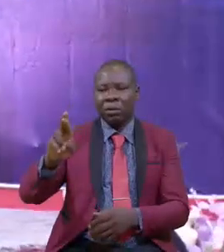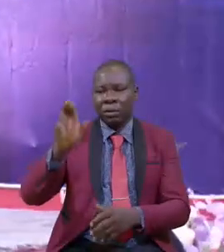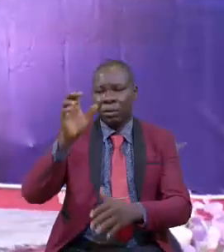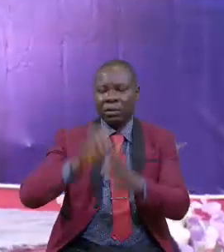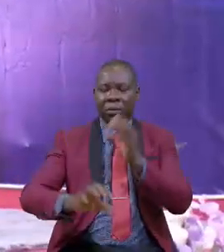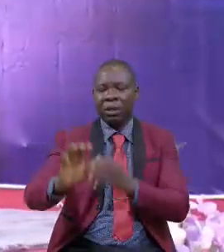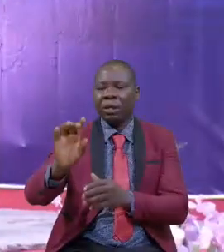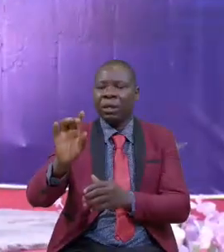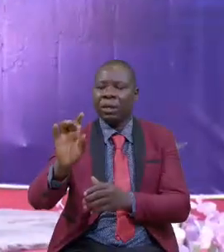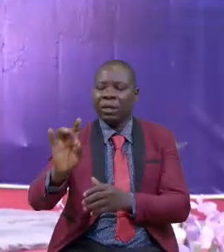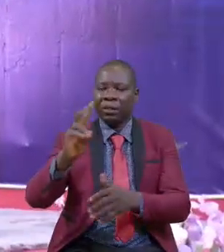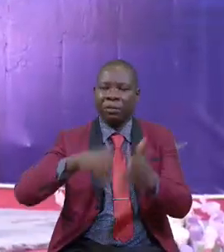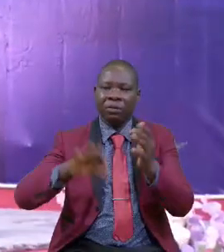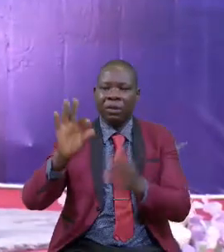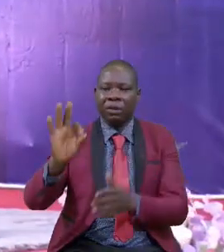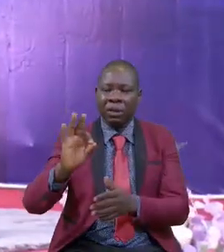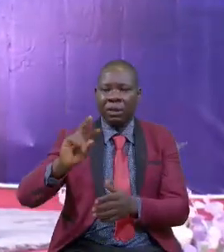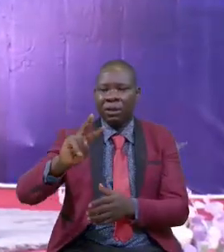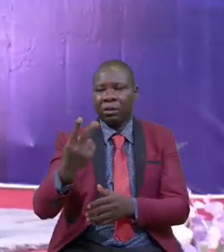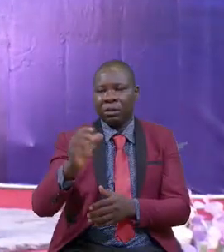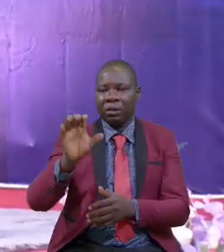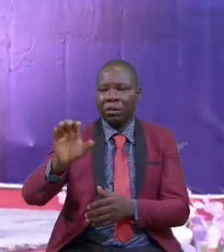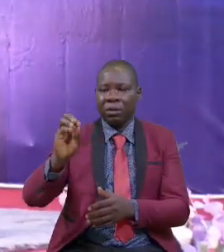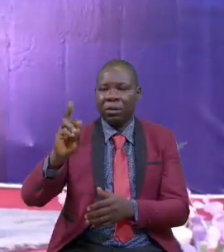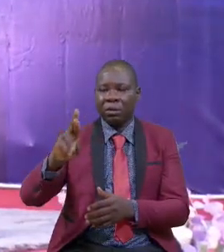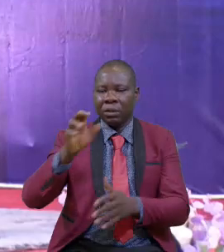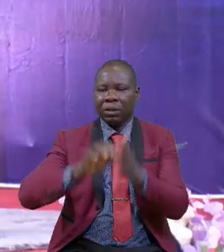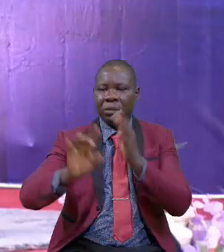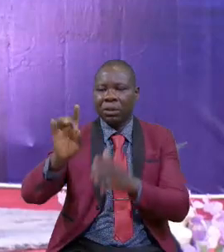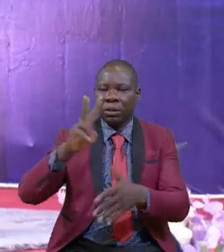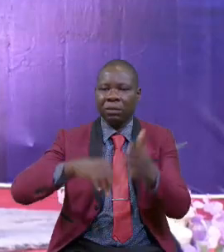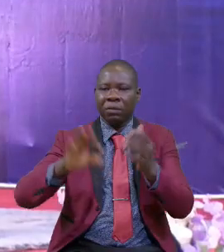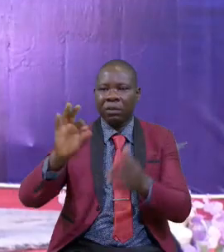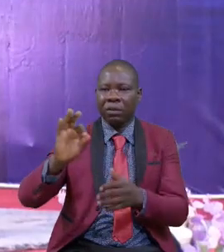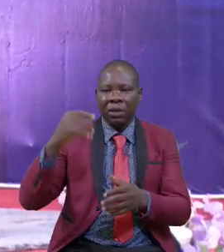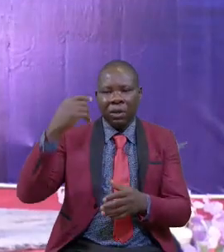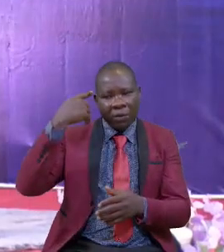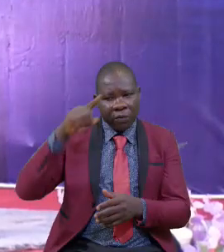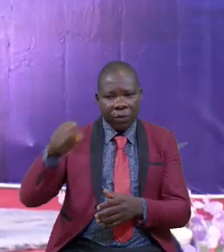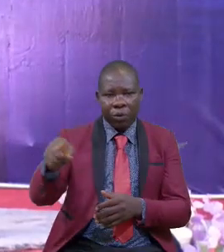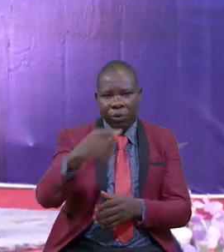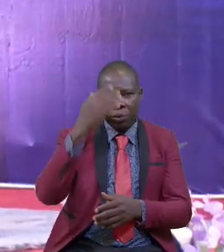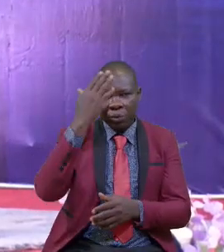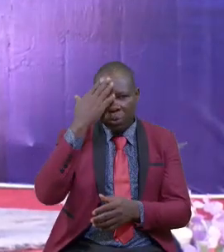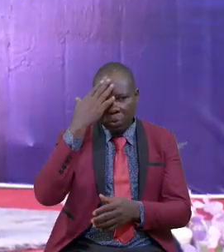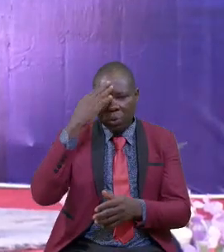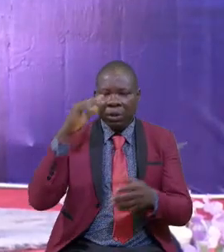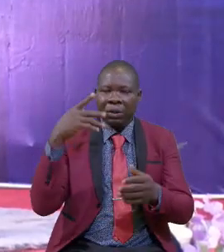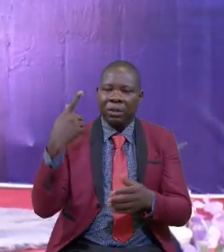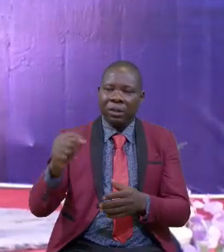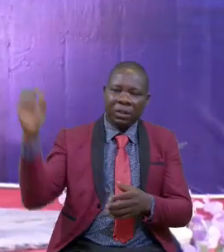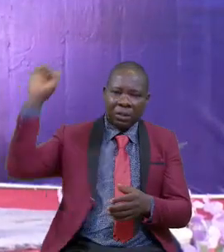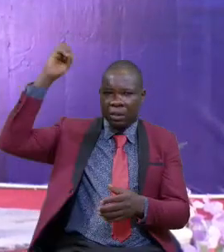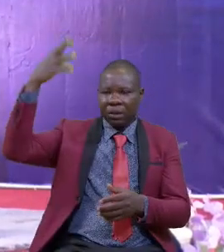verse 9. 2 Corinthians chapter 8, verse 9. For ye know the grace of our Lord